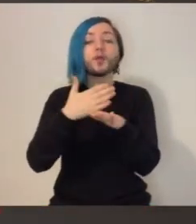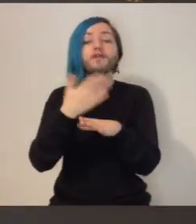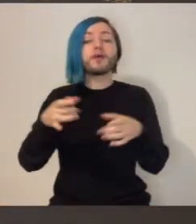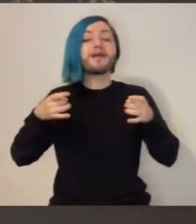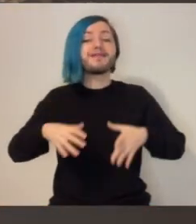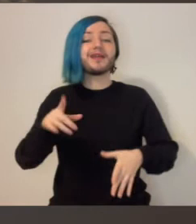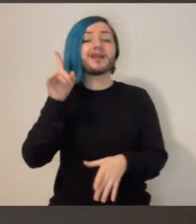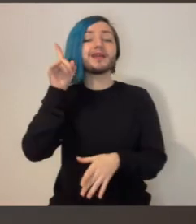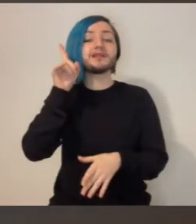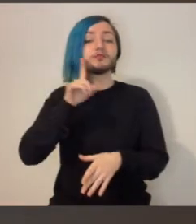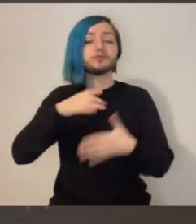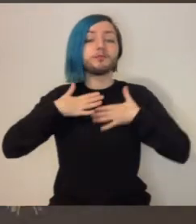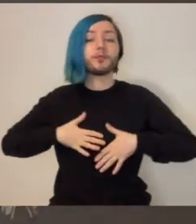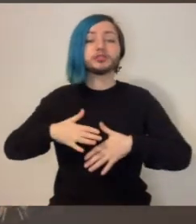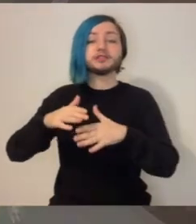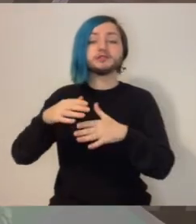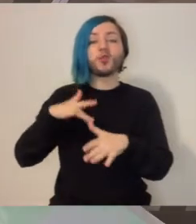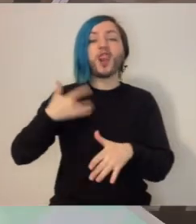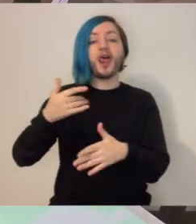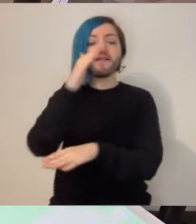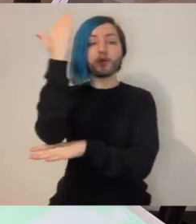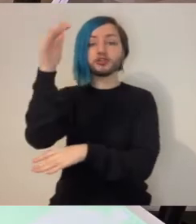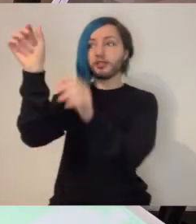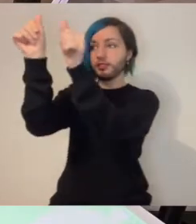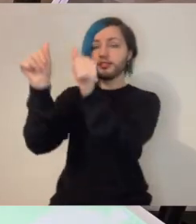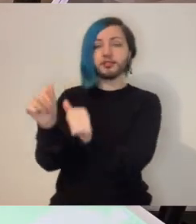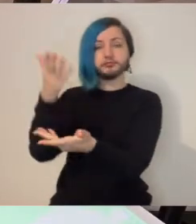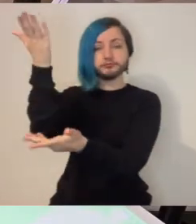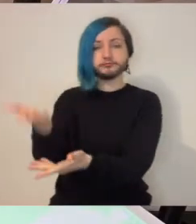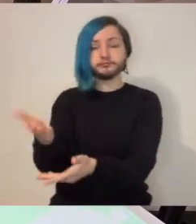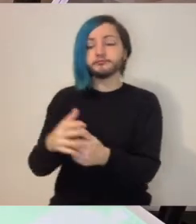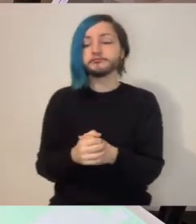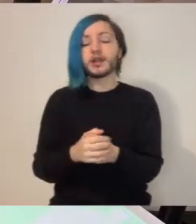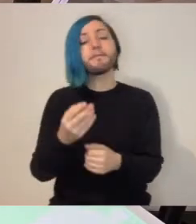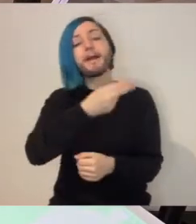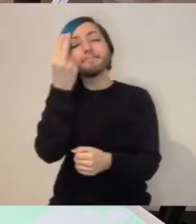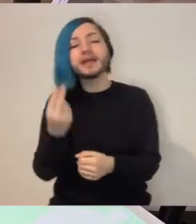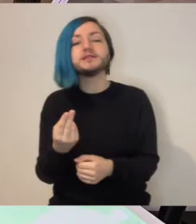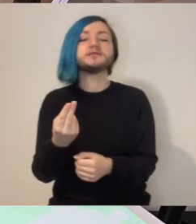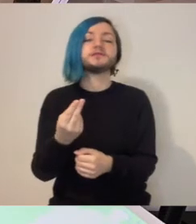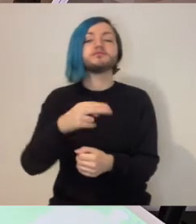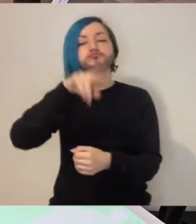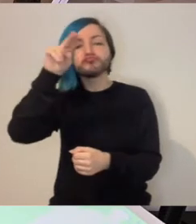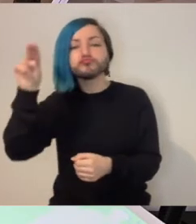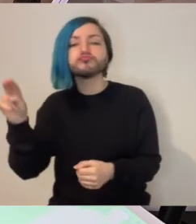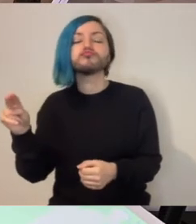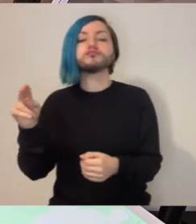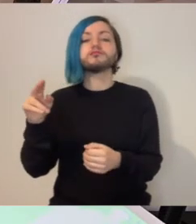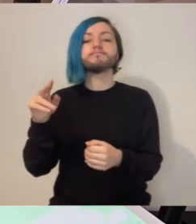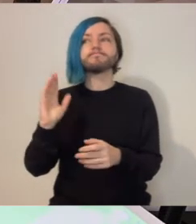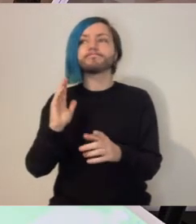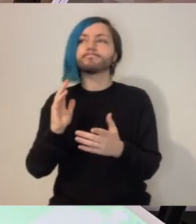from the naked female figure, so I use a lot of life models, and my paintings and my drawings tend to be about a